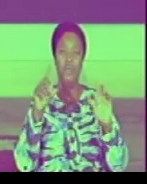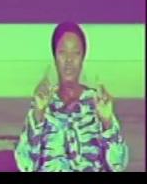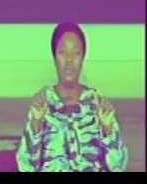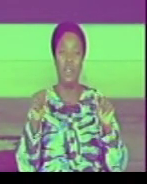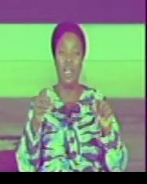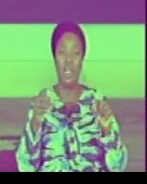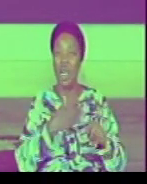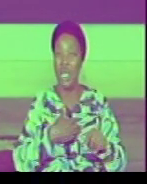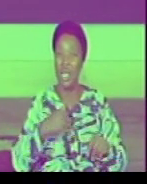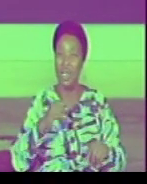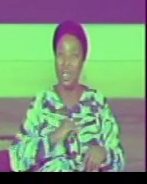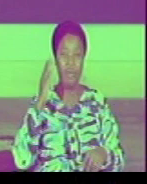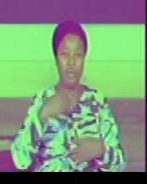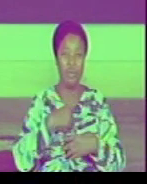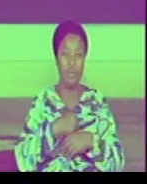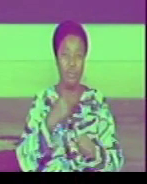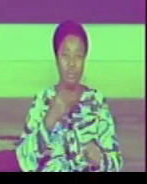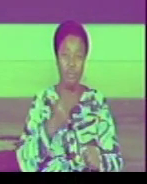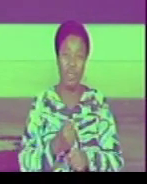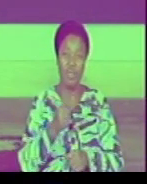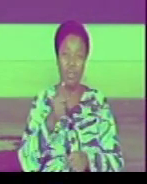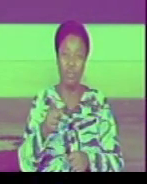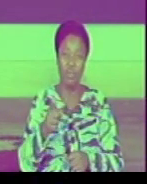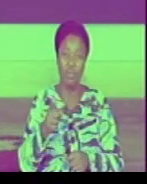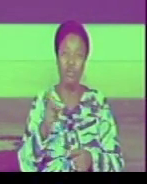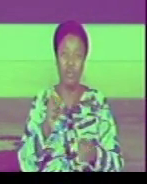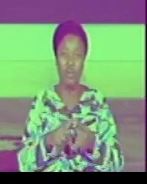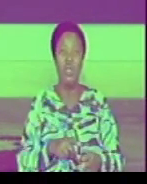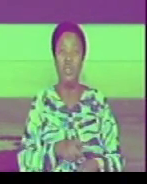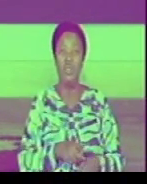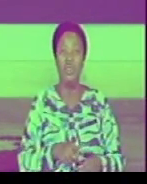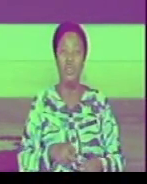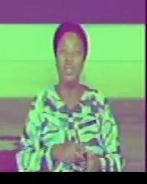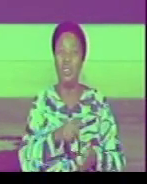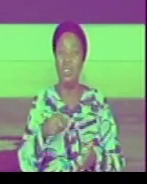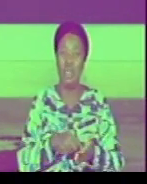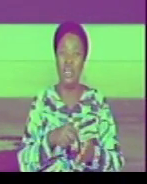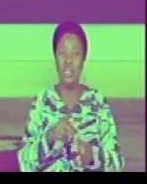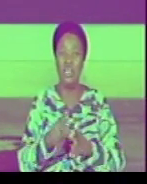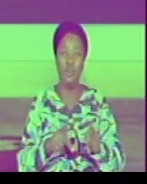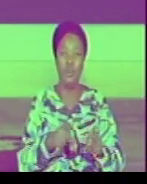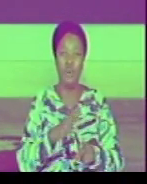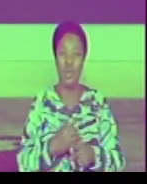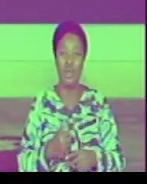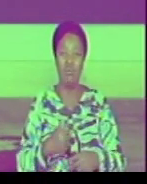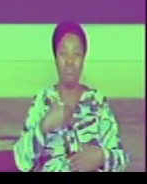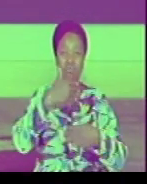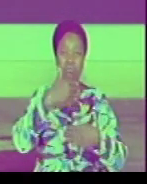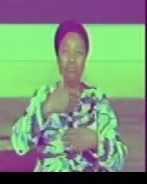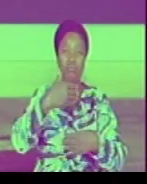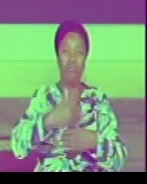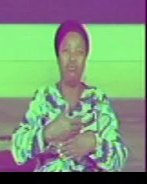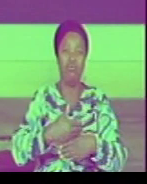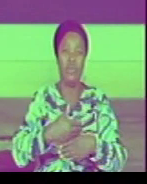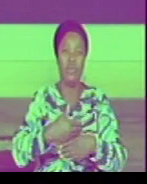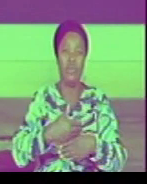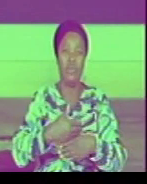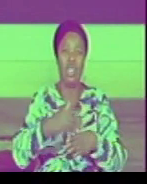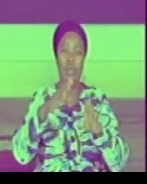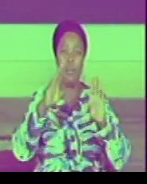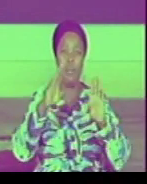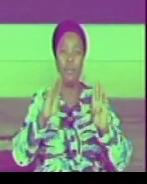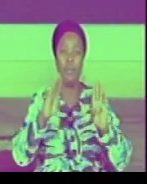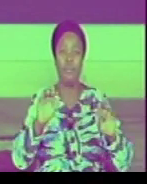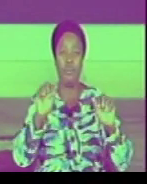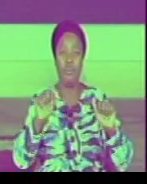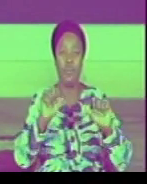unto this people a first brazen wall. And they shall